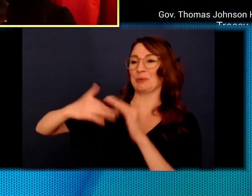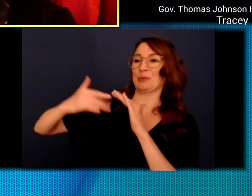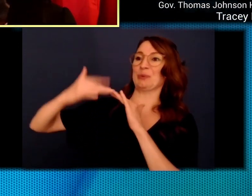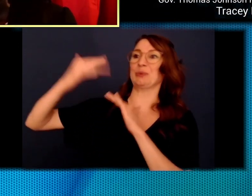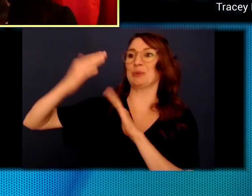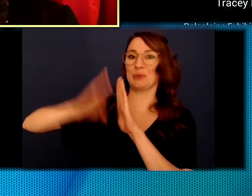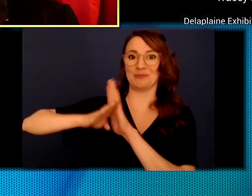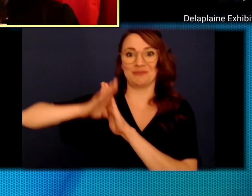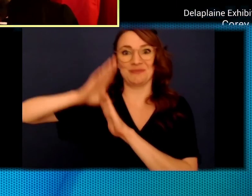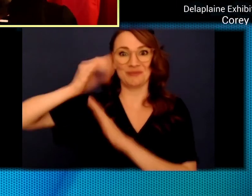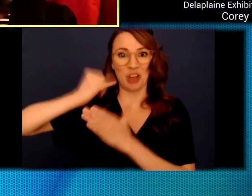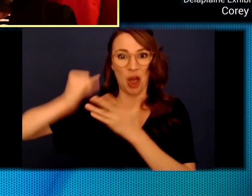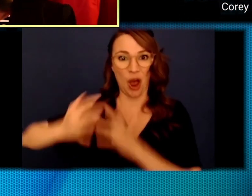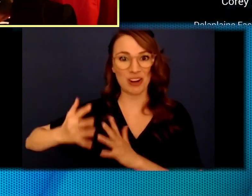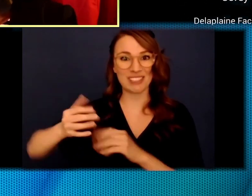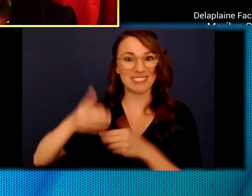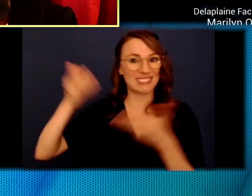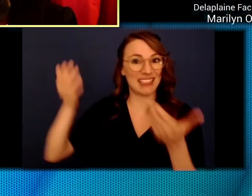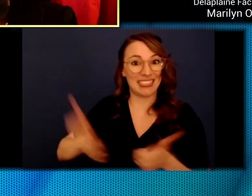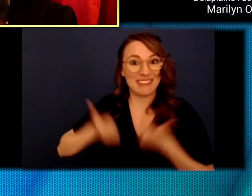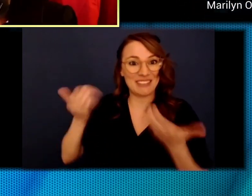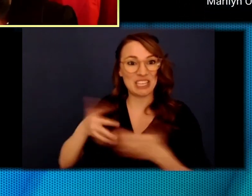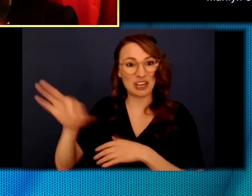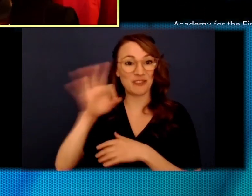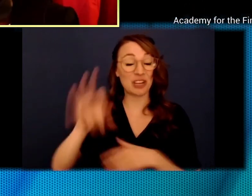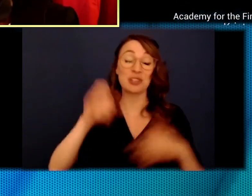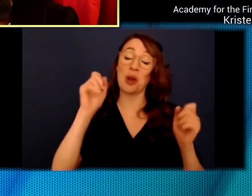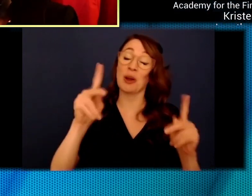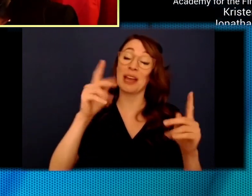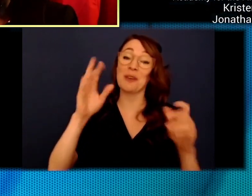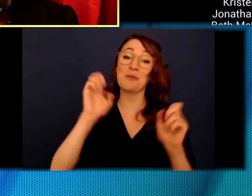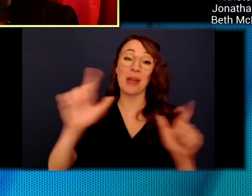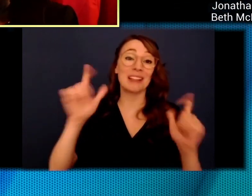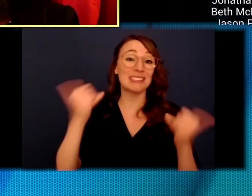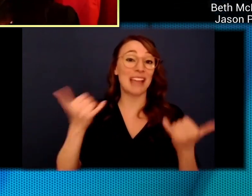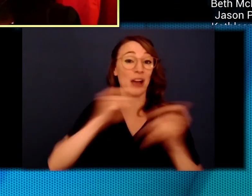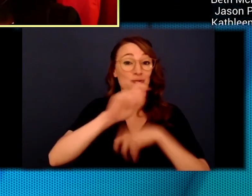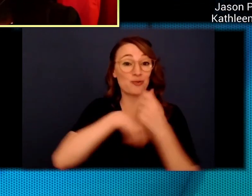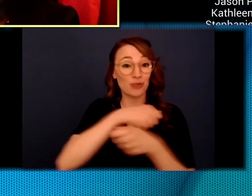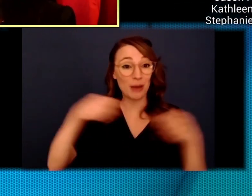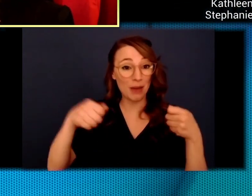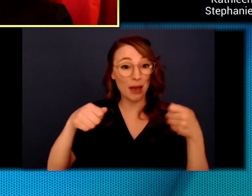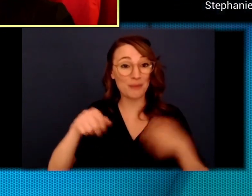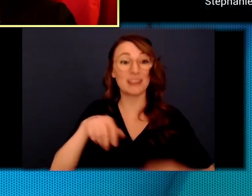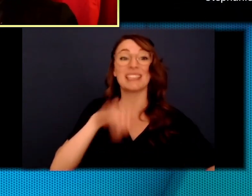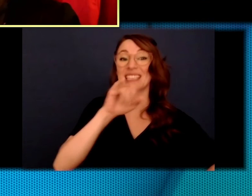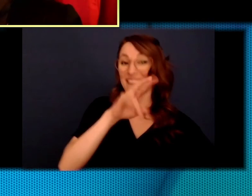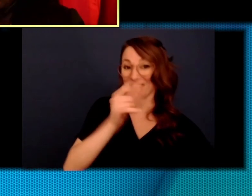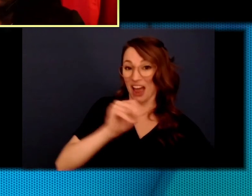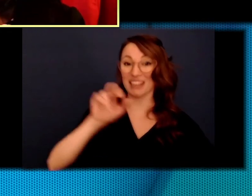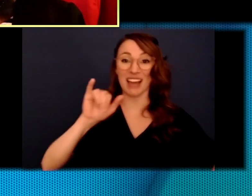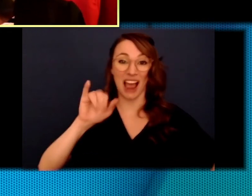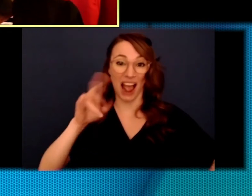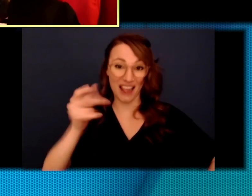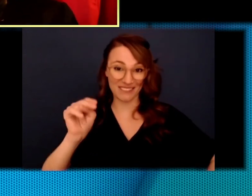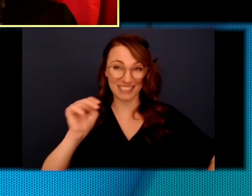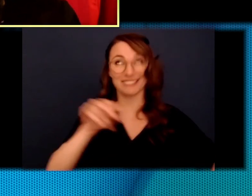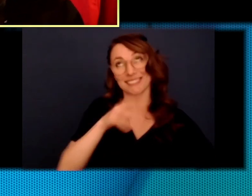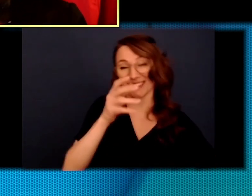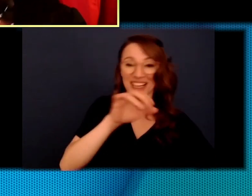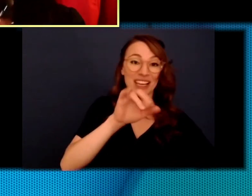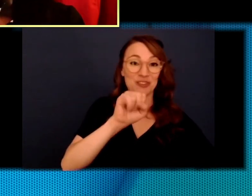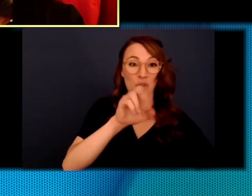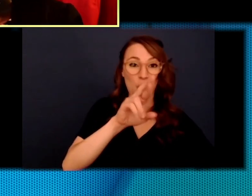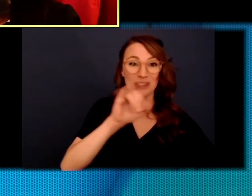it up time. Thank you for all of our guests. Thank you to everyone. Yvonne, Ivan, and Rosanna Diaz for coming in and chatting.